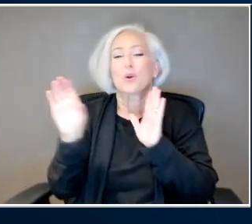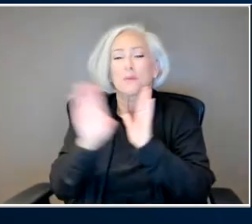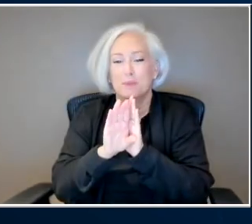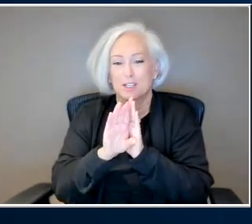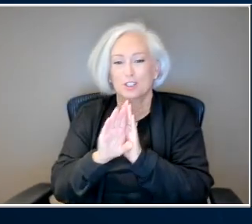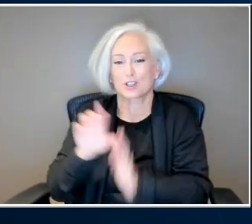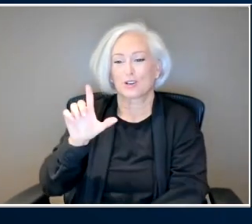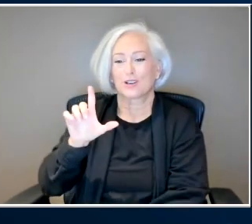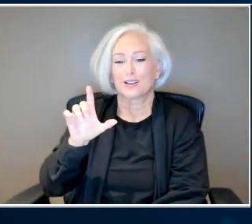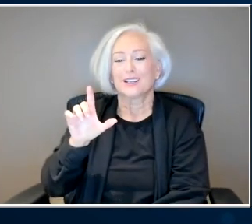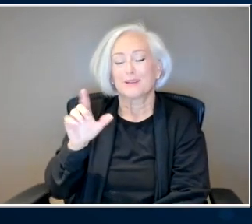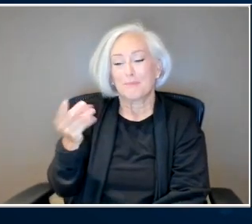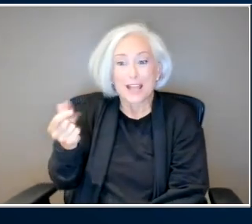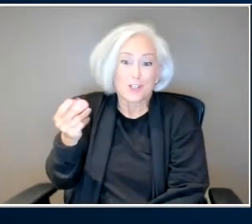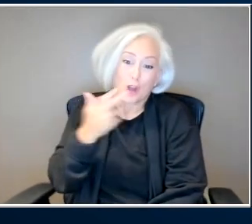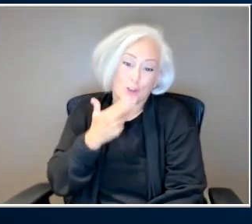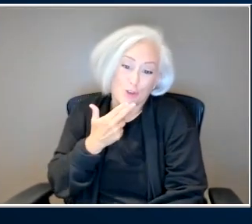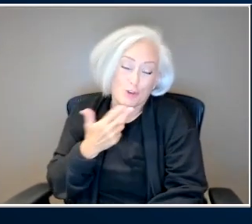very cute.